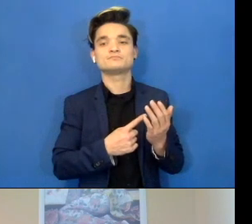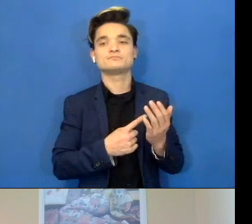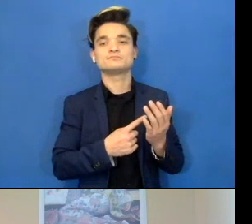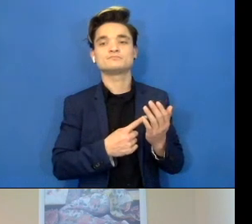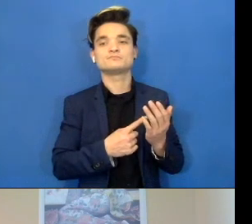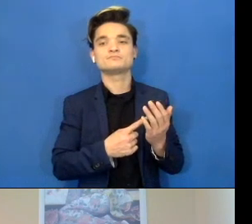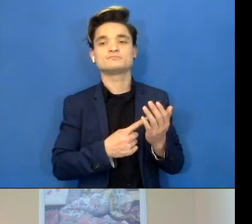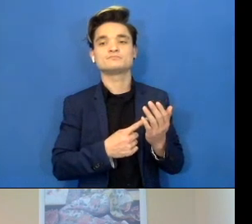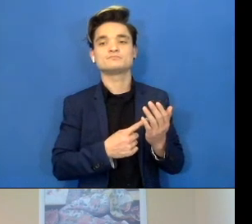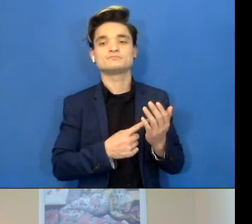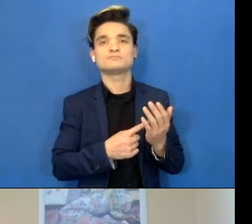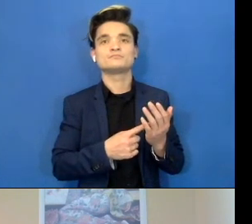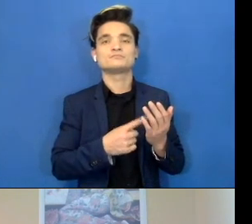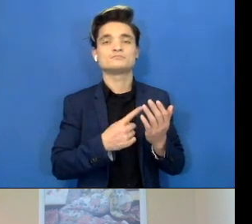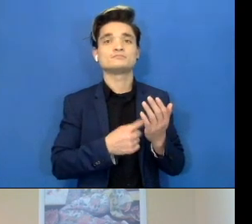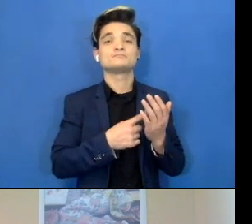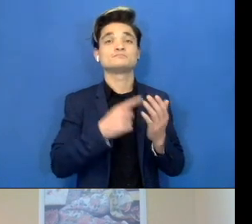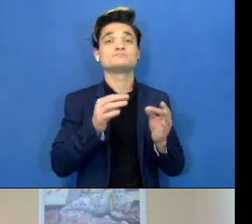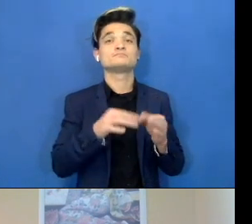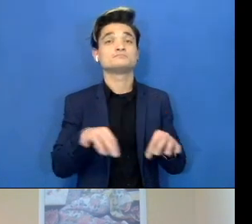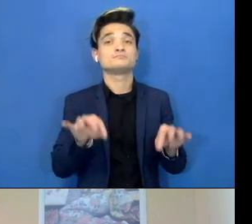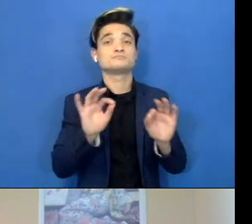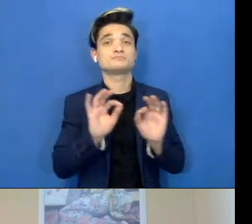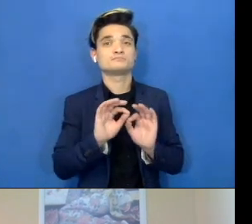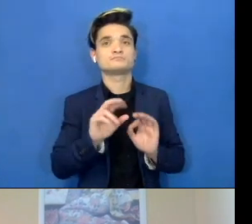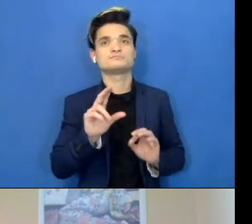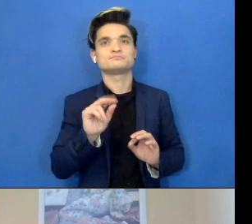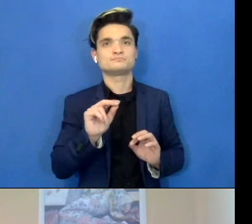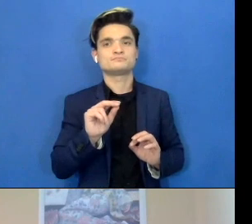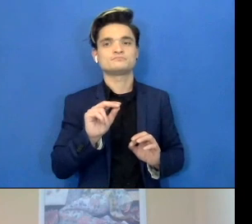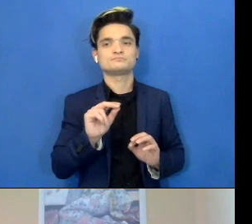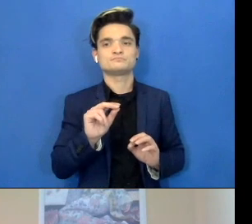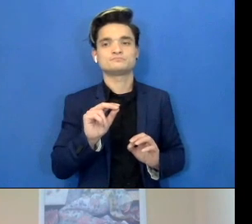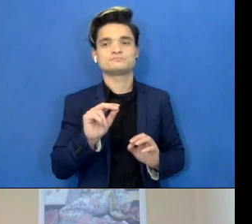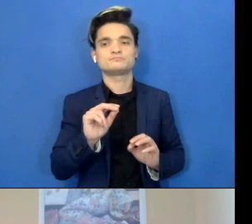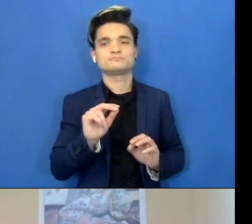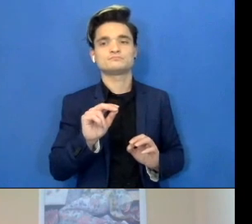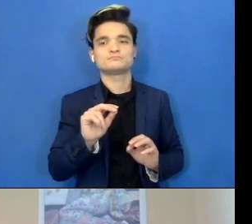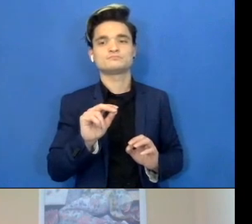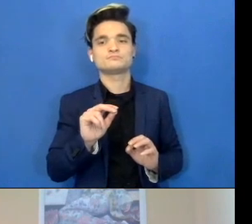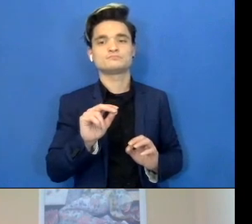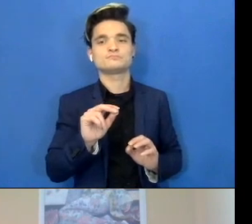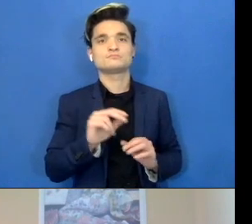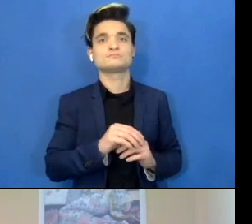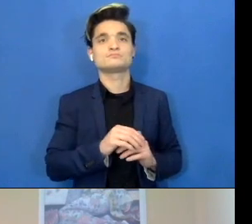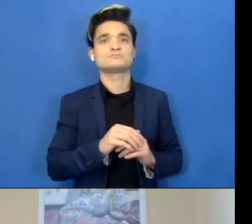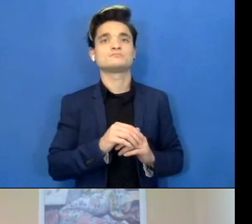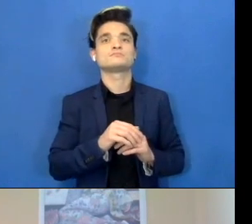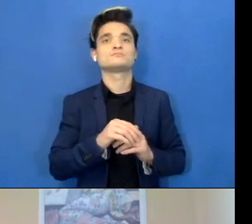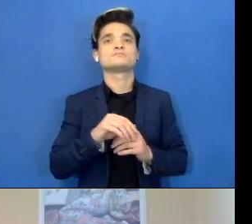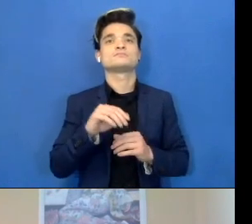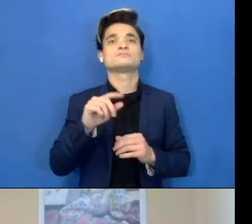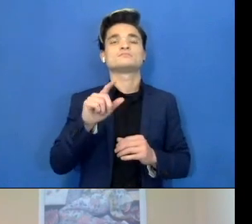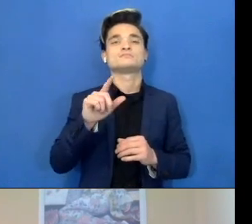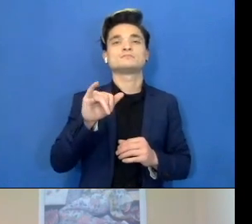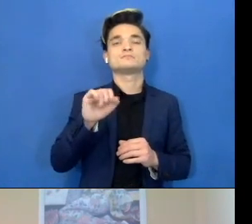no, even if you think you're going to disappoint someone. But like I said, in improv, it's very possible to build it into the scene, as long as you're on the